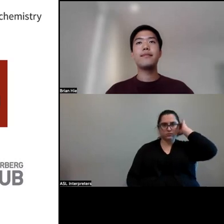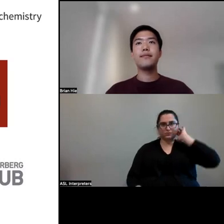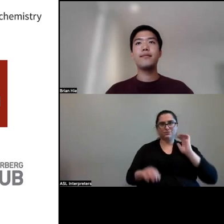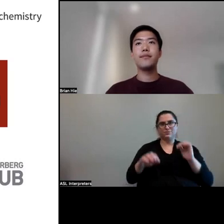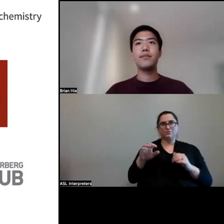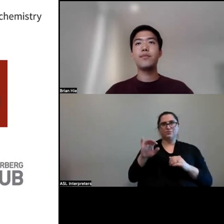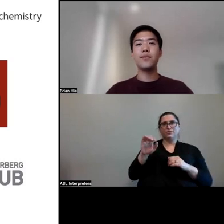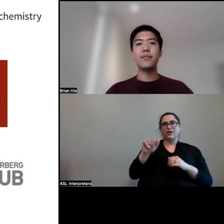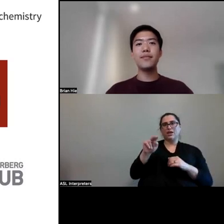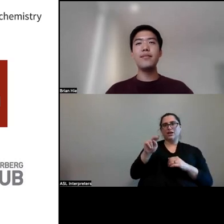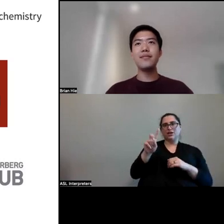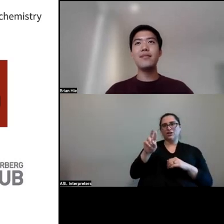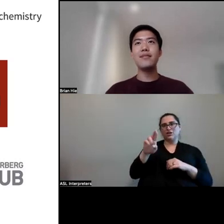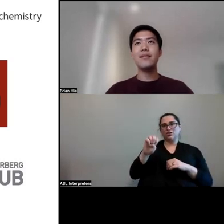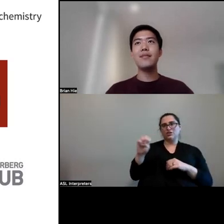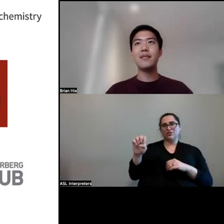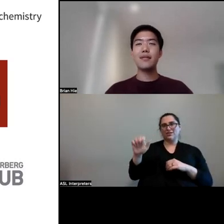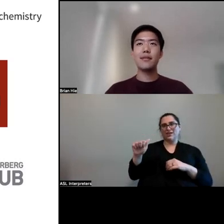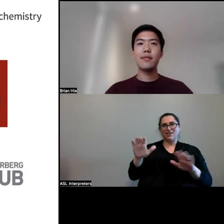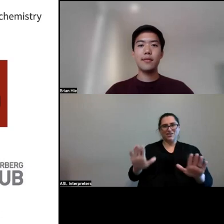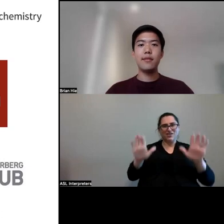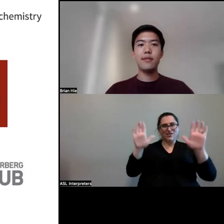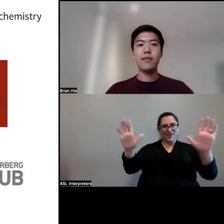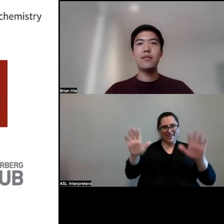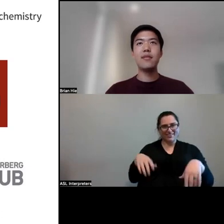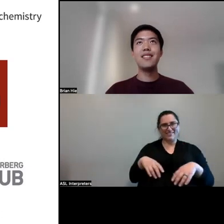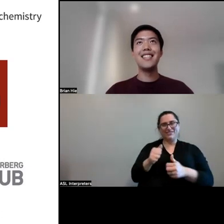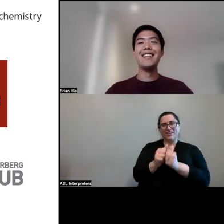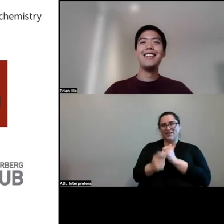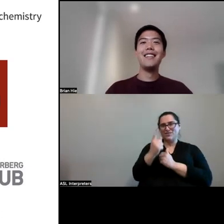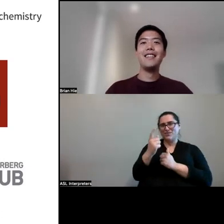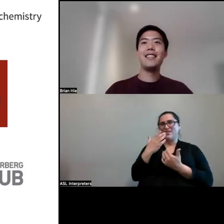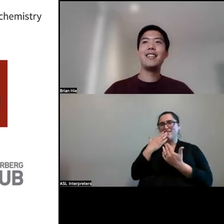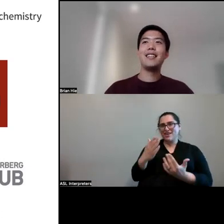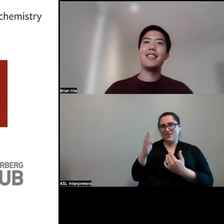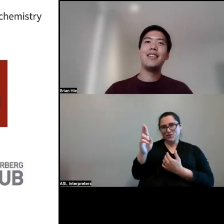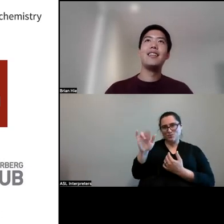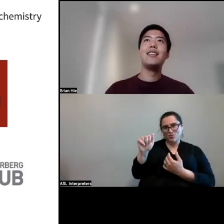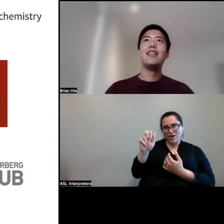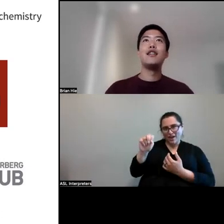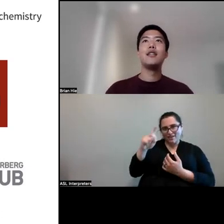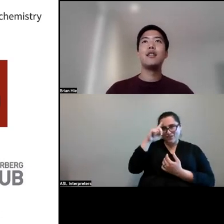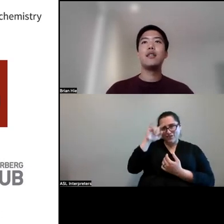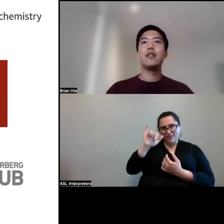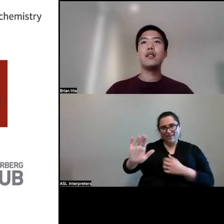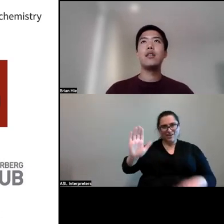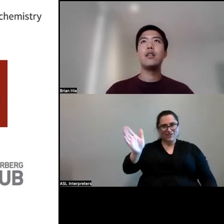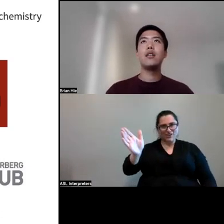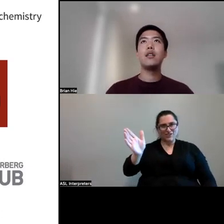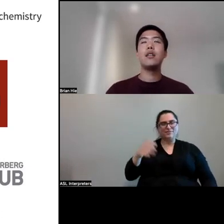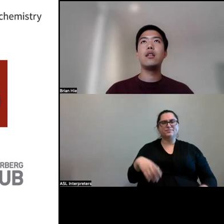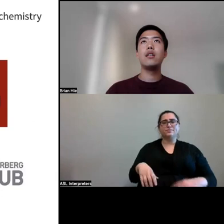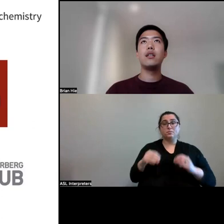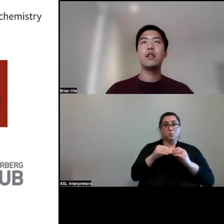Great, everyone. Let's thank Brian for the talk. And if you have